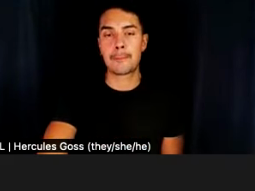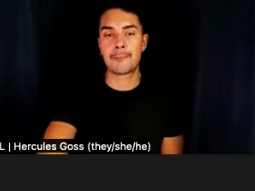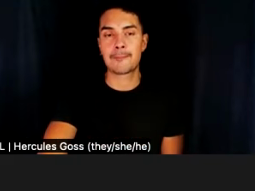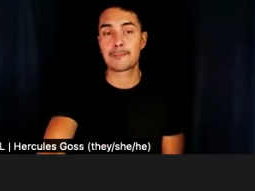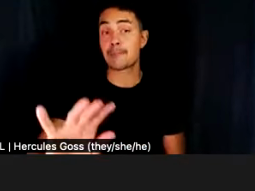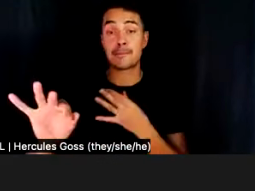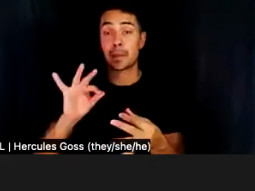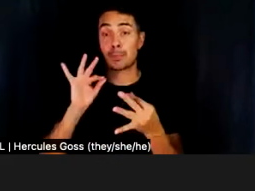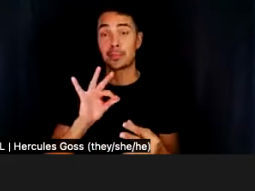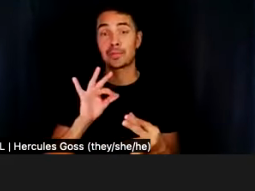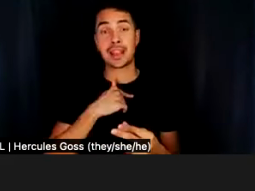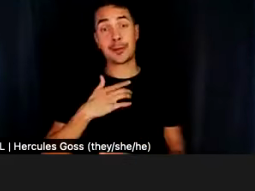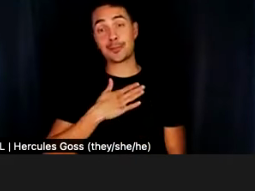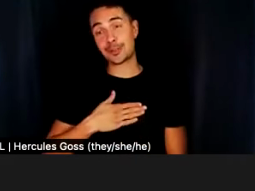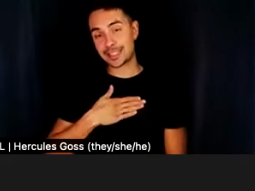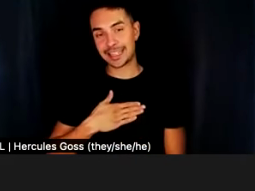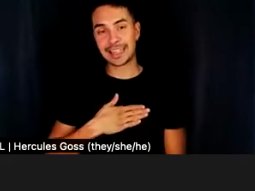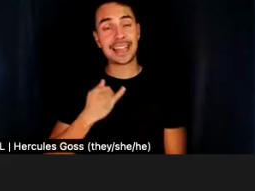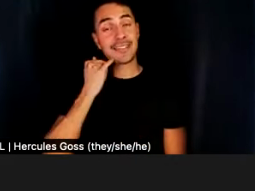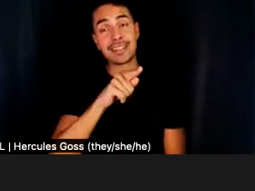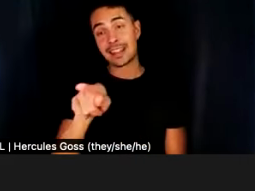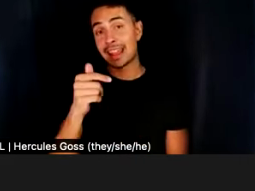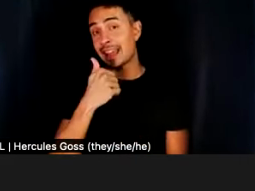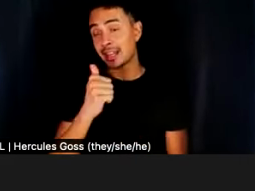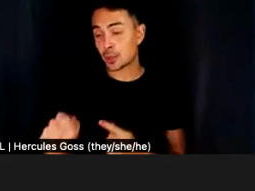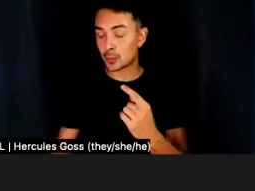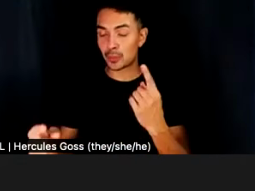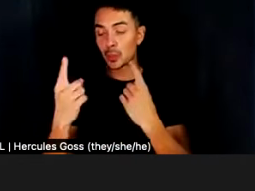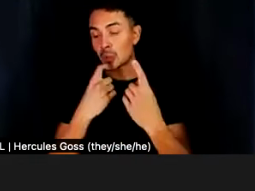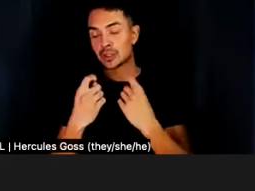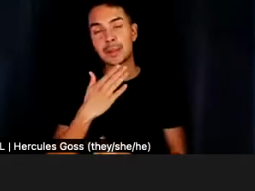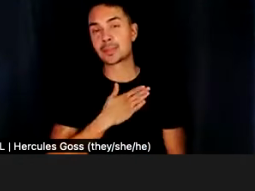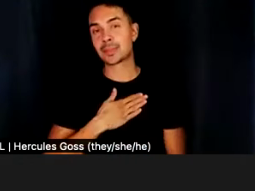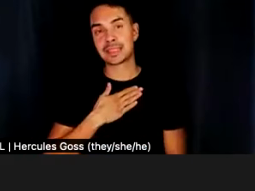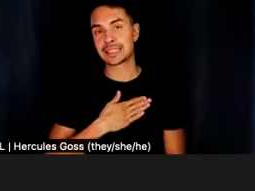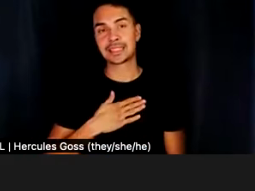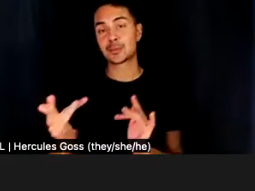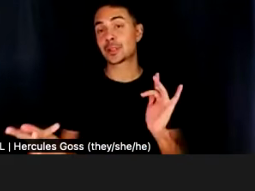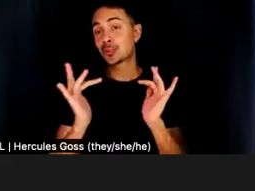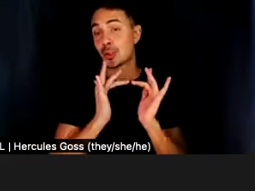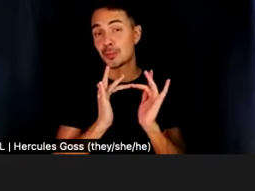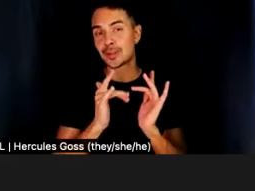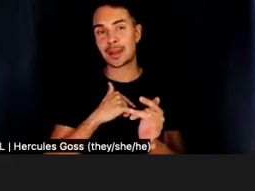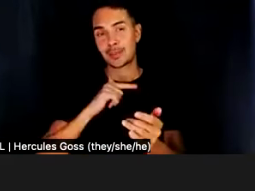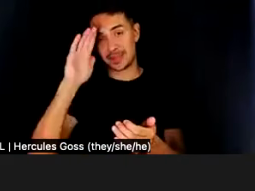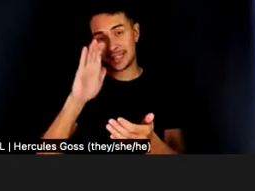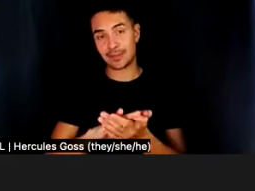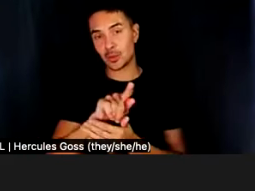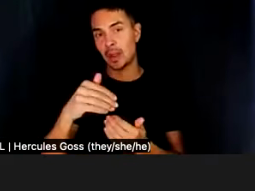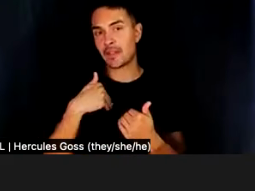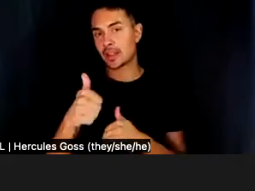Perfect. Well, I appreciate it. And like I said, if you have any questions, please feel free to reach out. I believe you all have